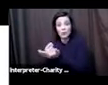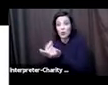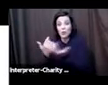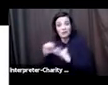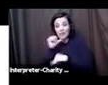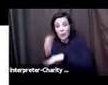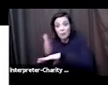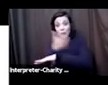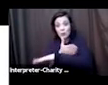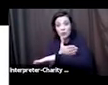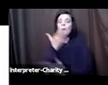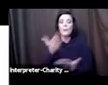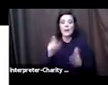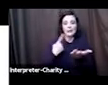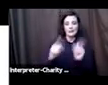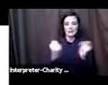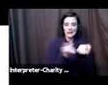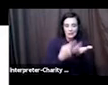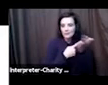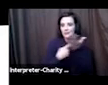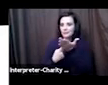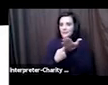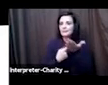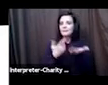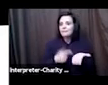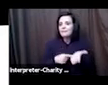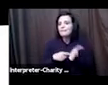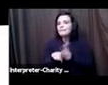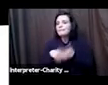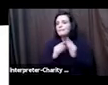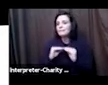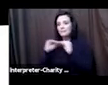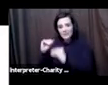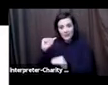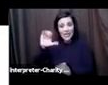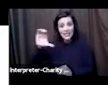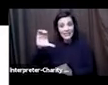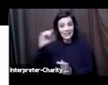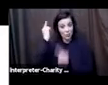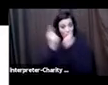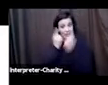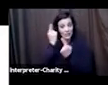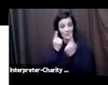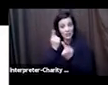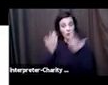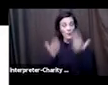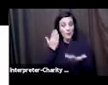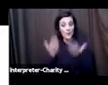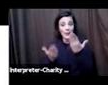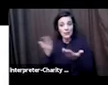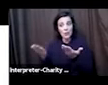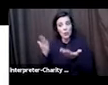might want to start introducing that AAC device and consider that for this child so they're not left being